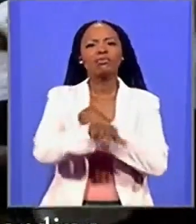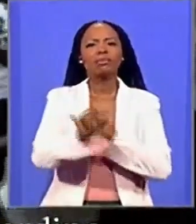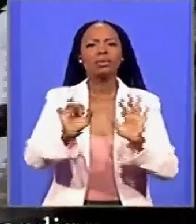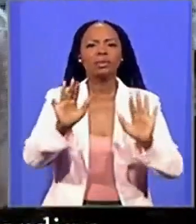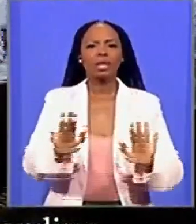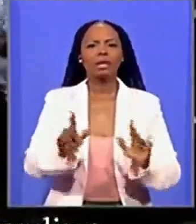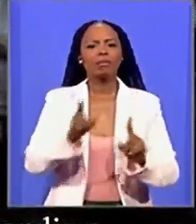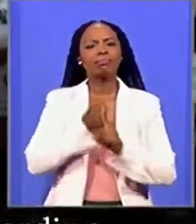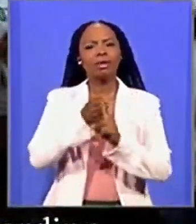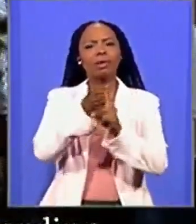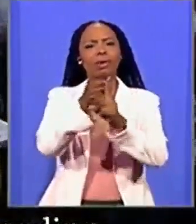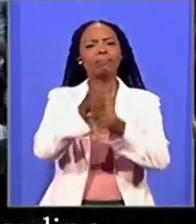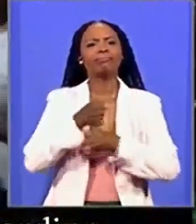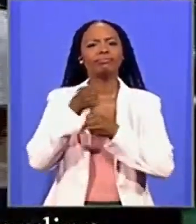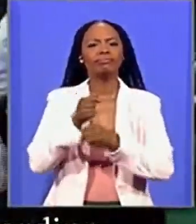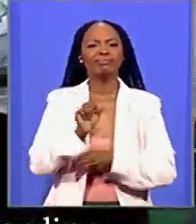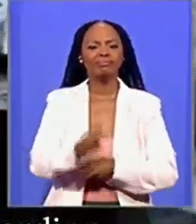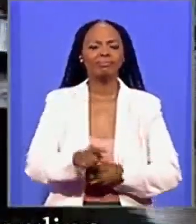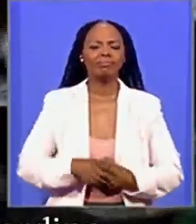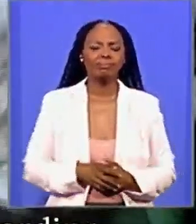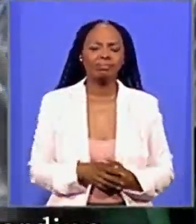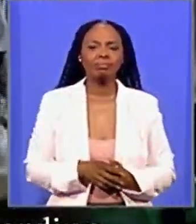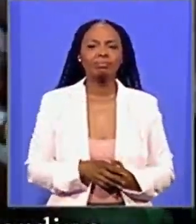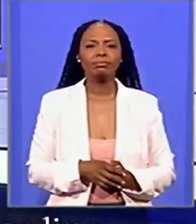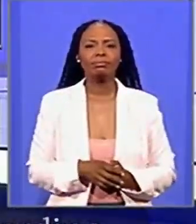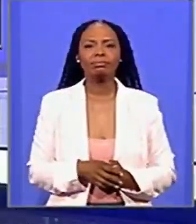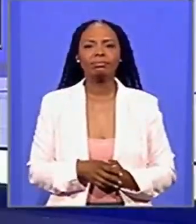mogala la boitukisetso ba dikgetho.